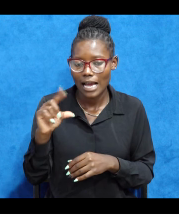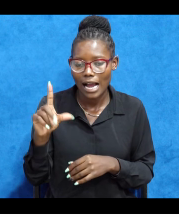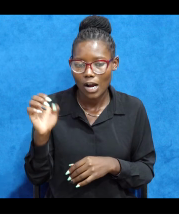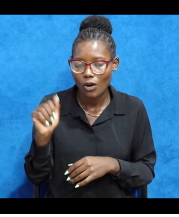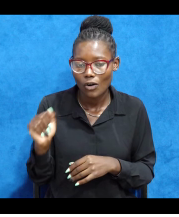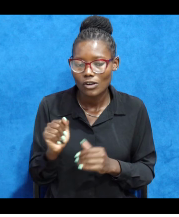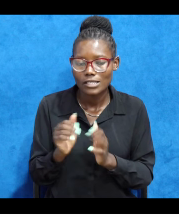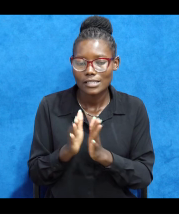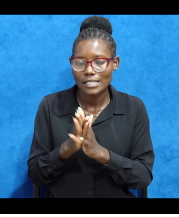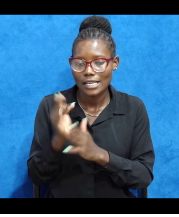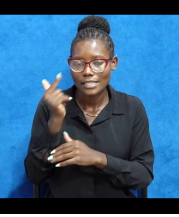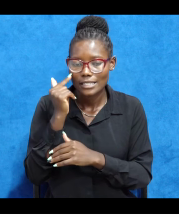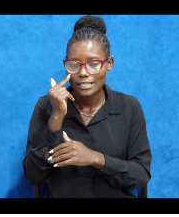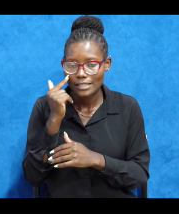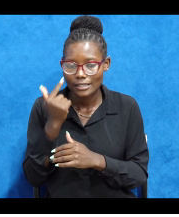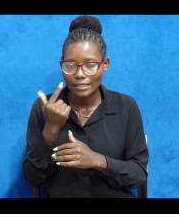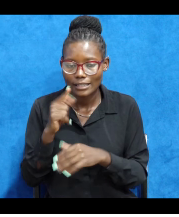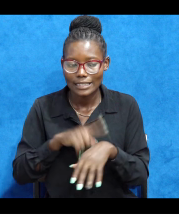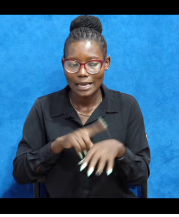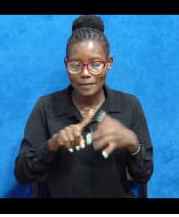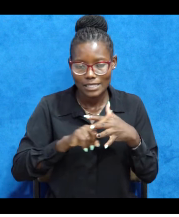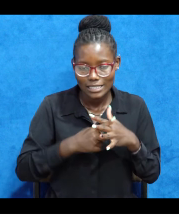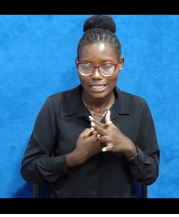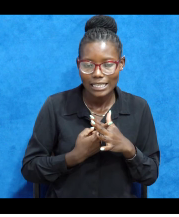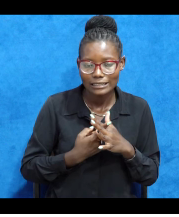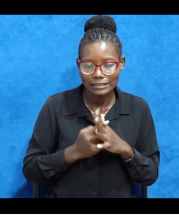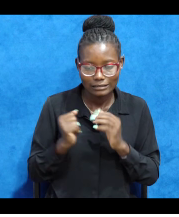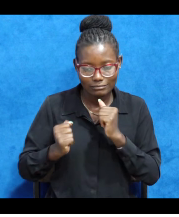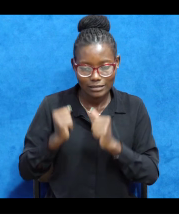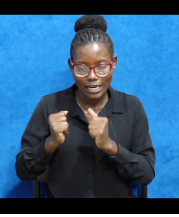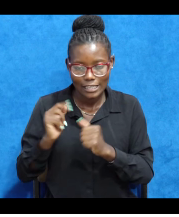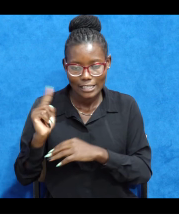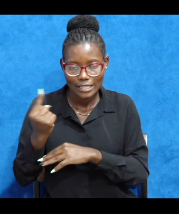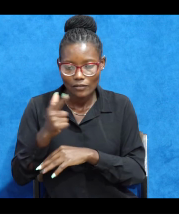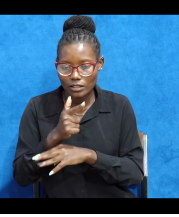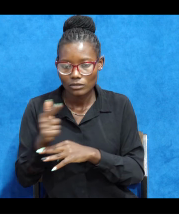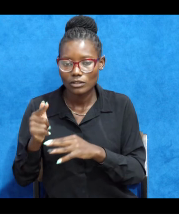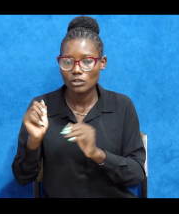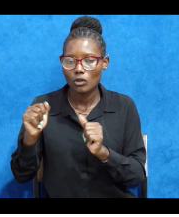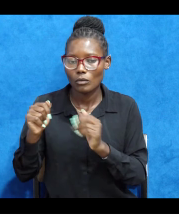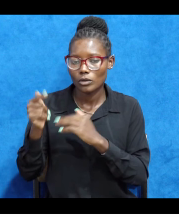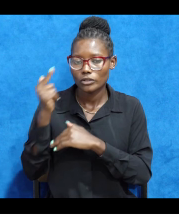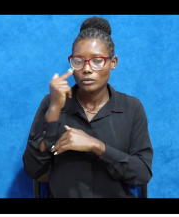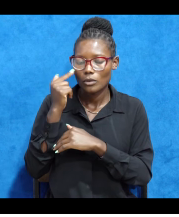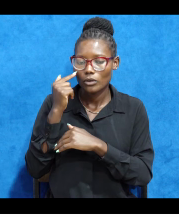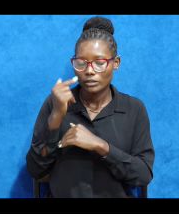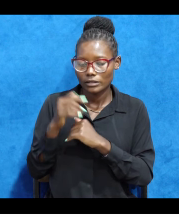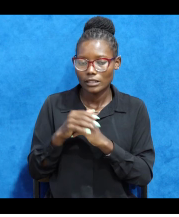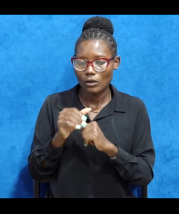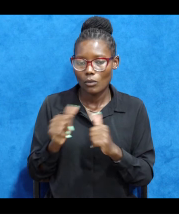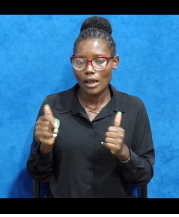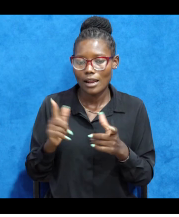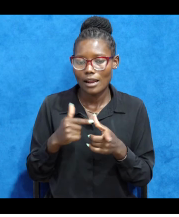entire movement down and allow him that time to feel those acceleration angles